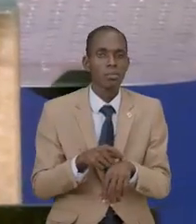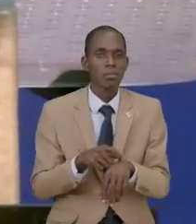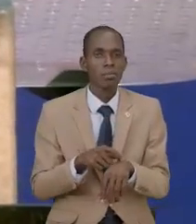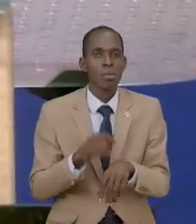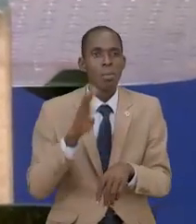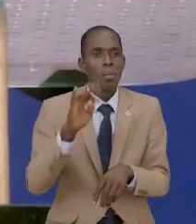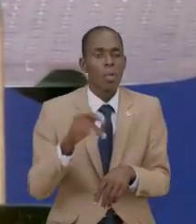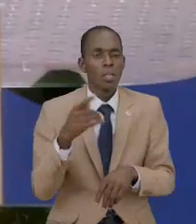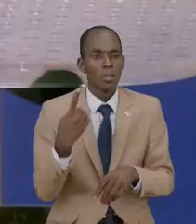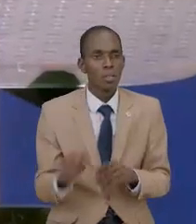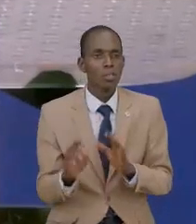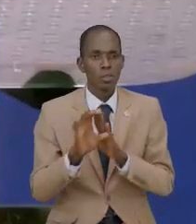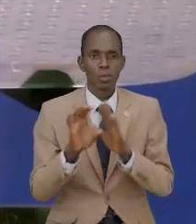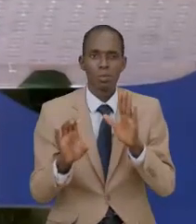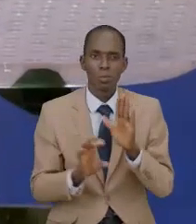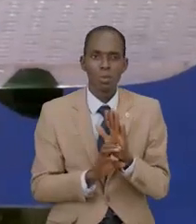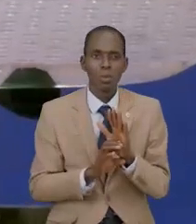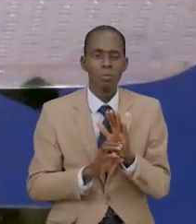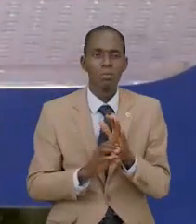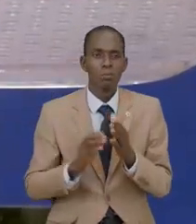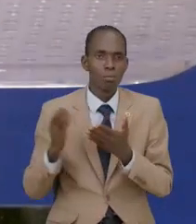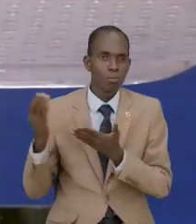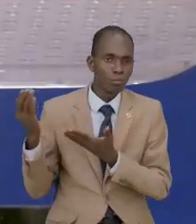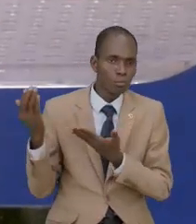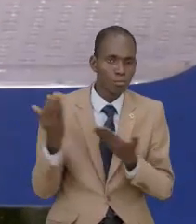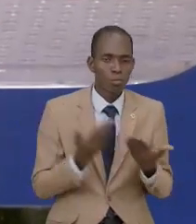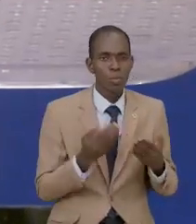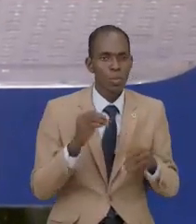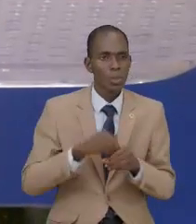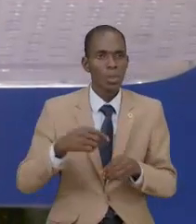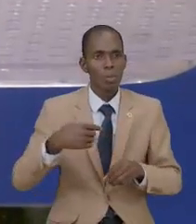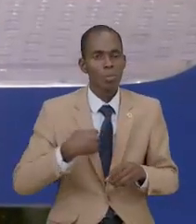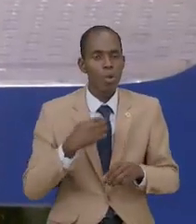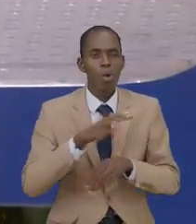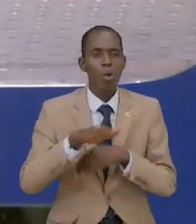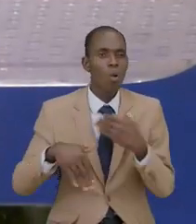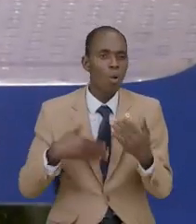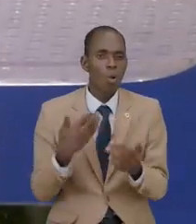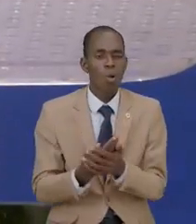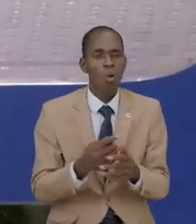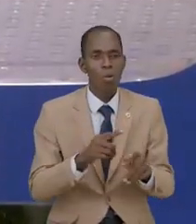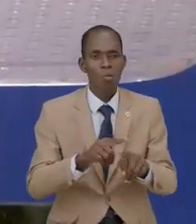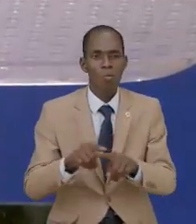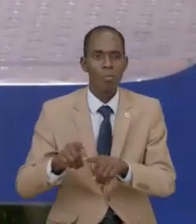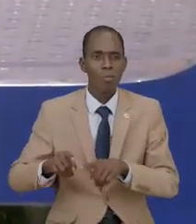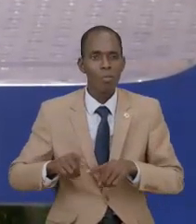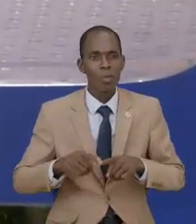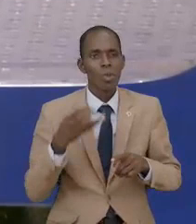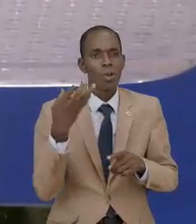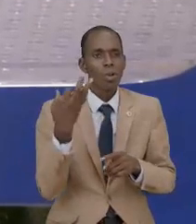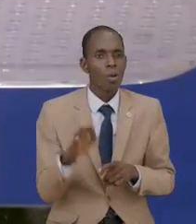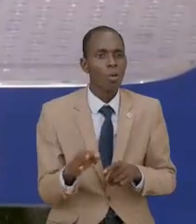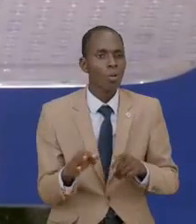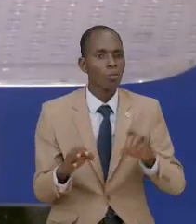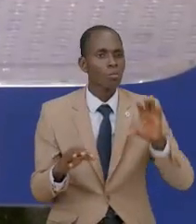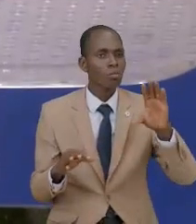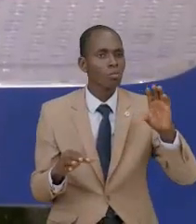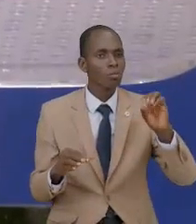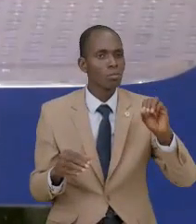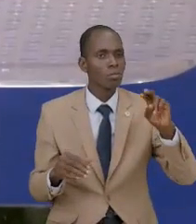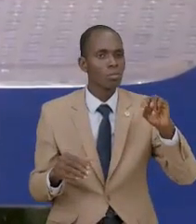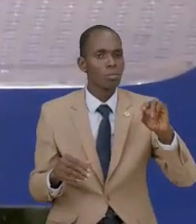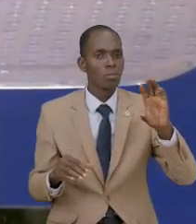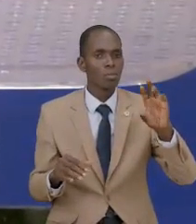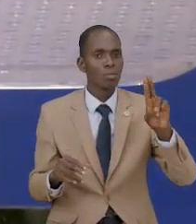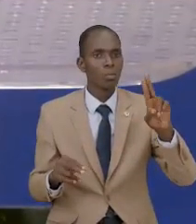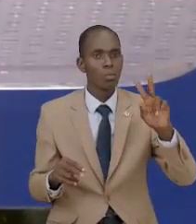the commandment, wrought in me all manner of evil, of concupiscence.